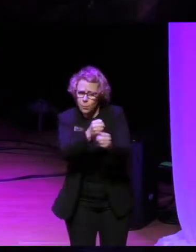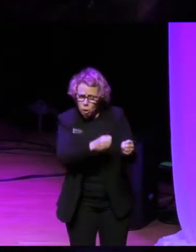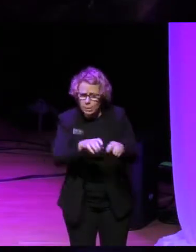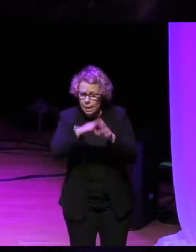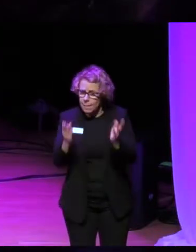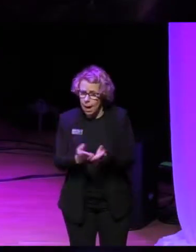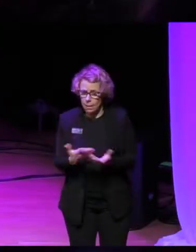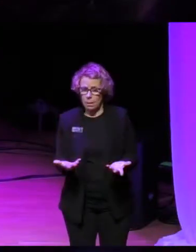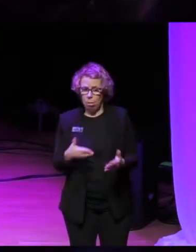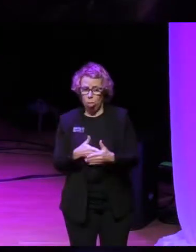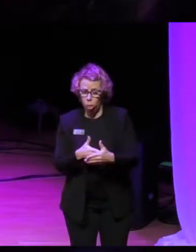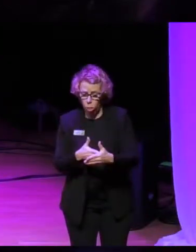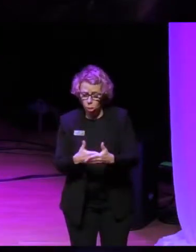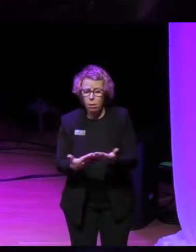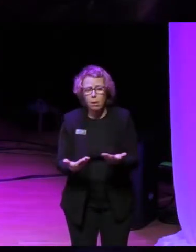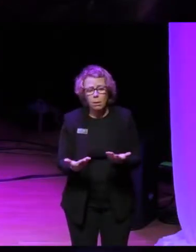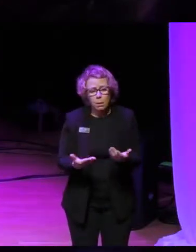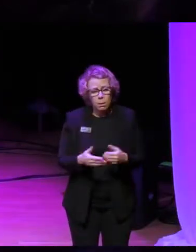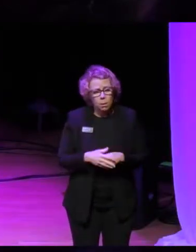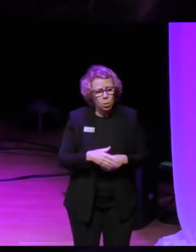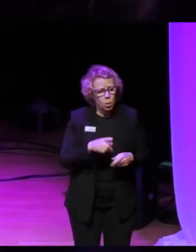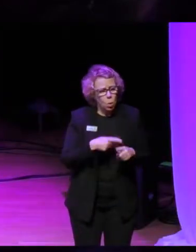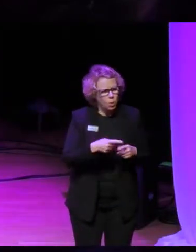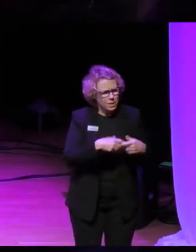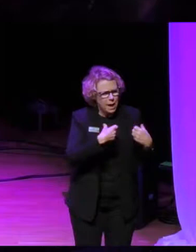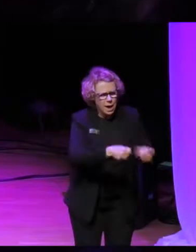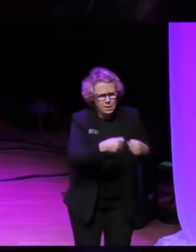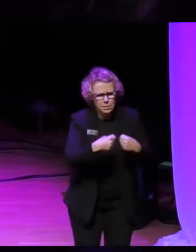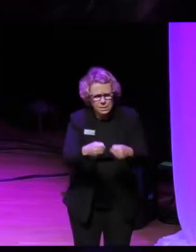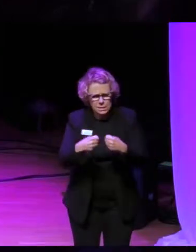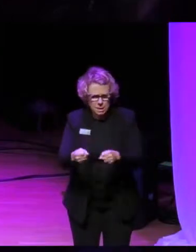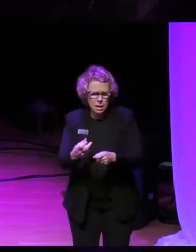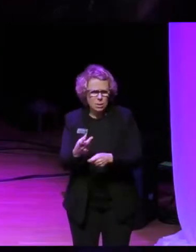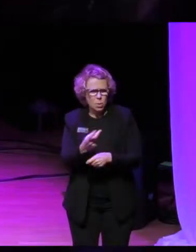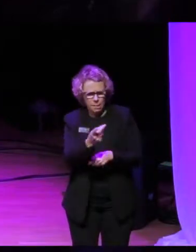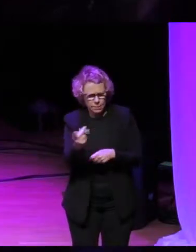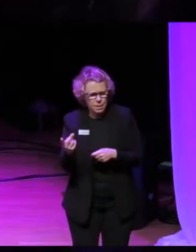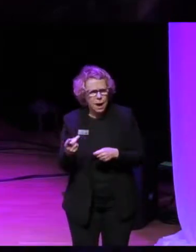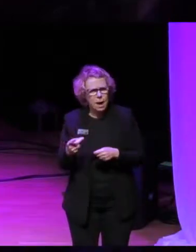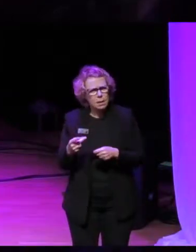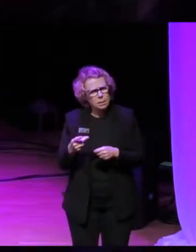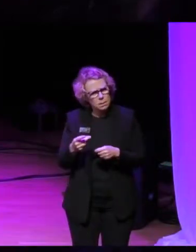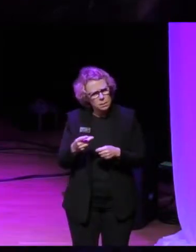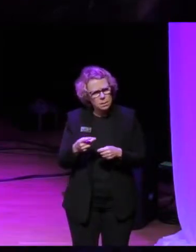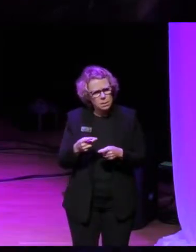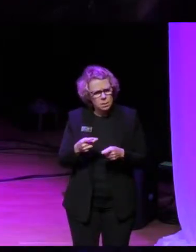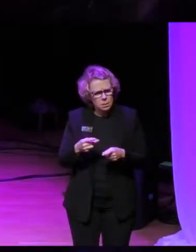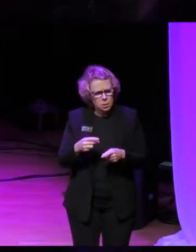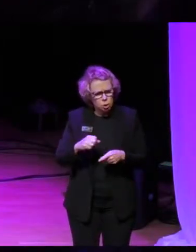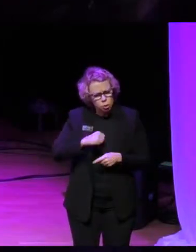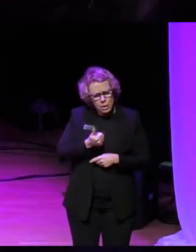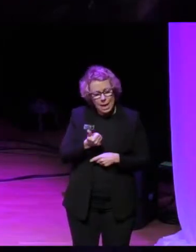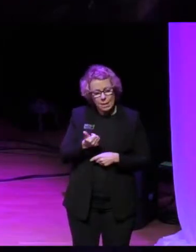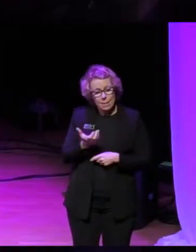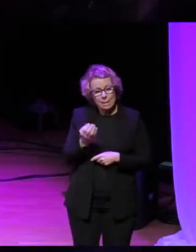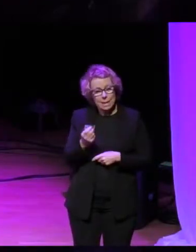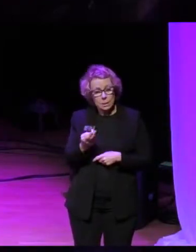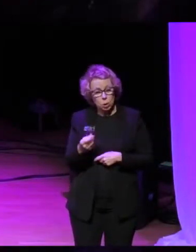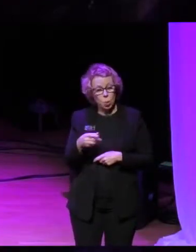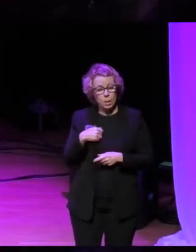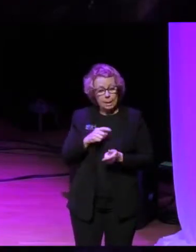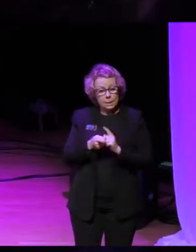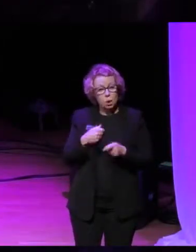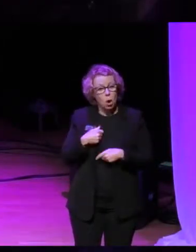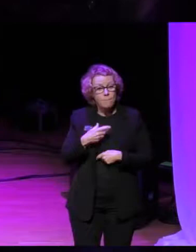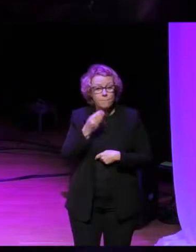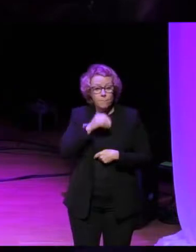inhibit dissidents, activists, others who will self-censor because they'll be afraid that when they